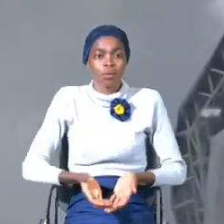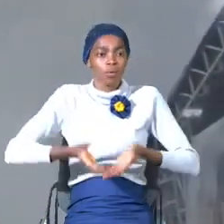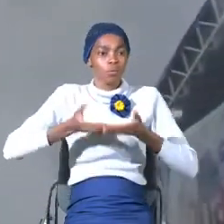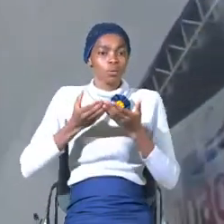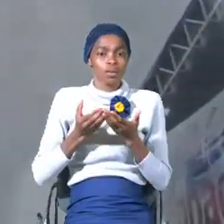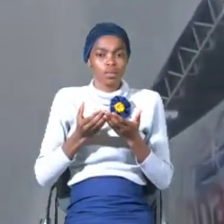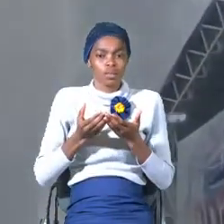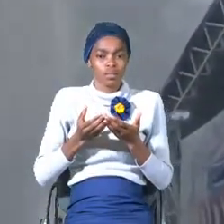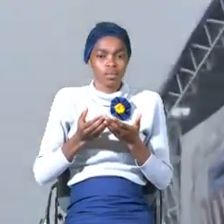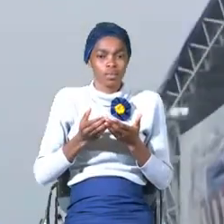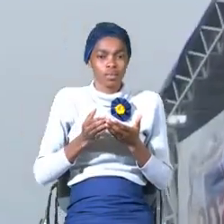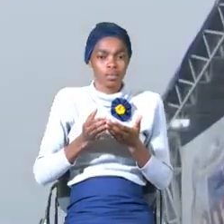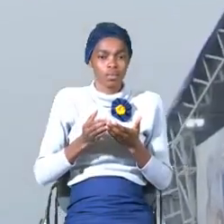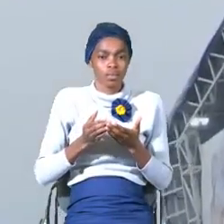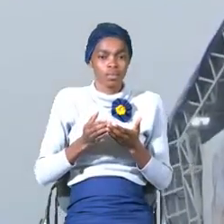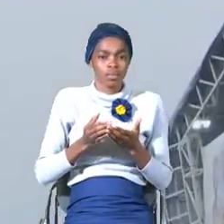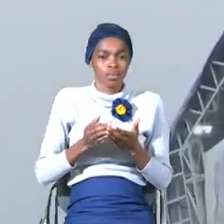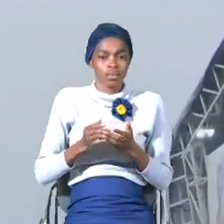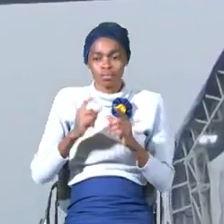Backbiting is a weight.